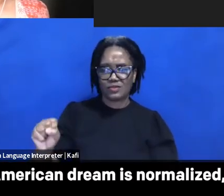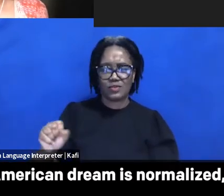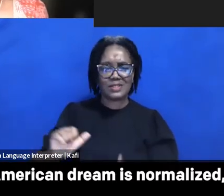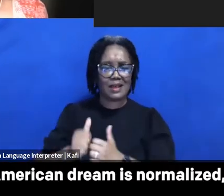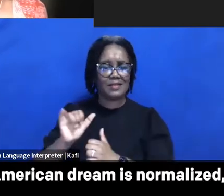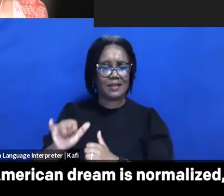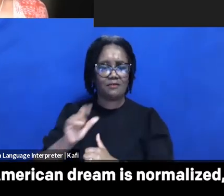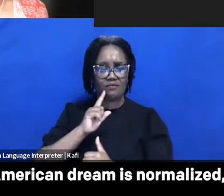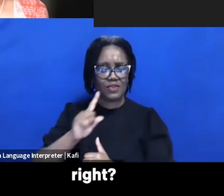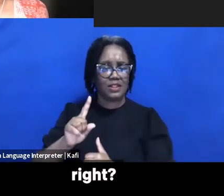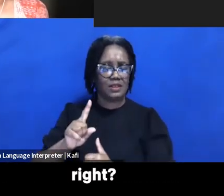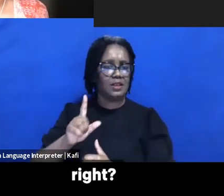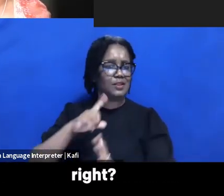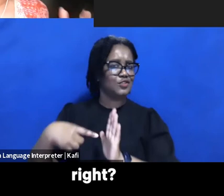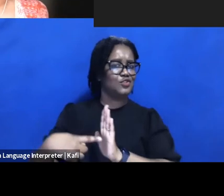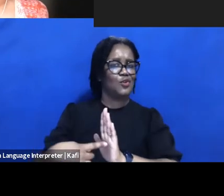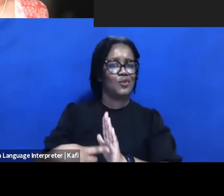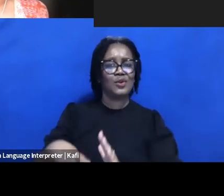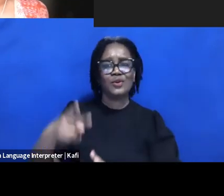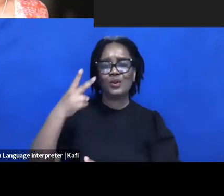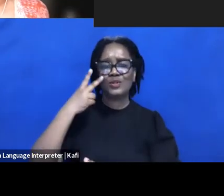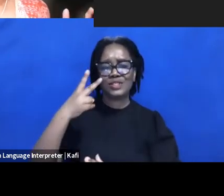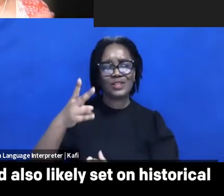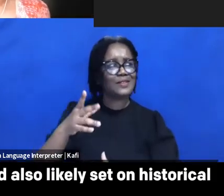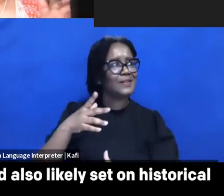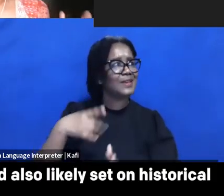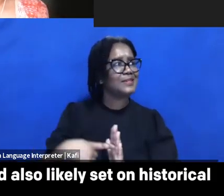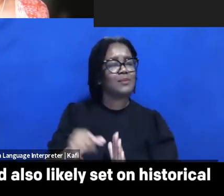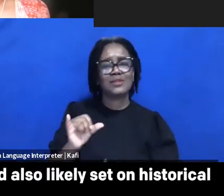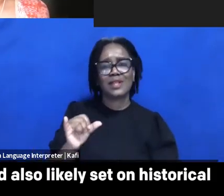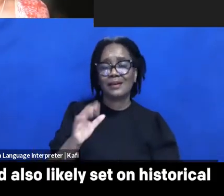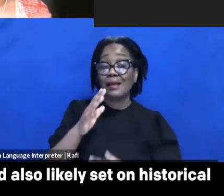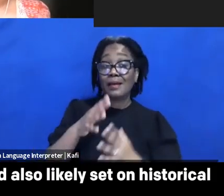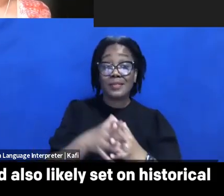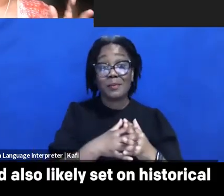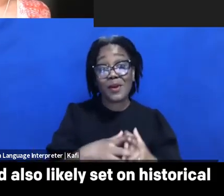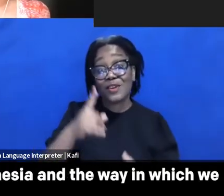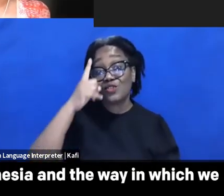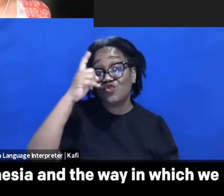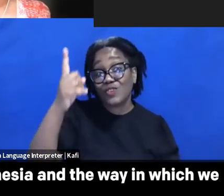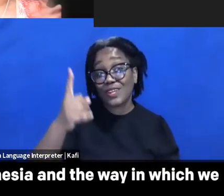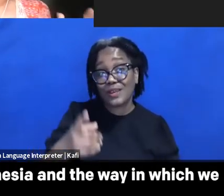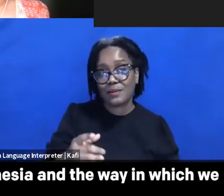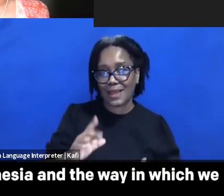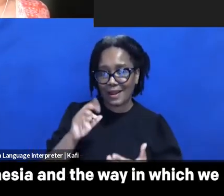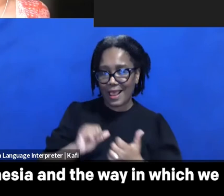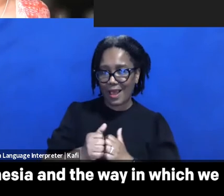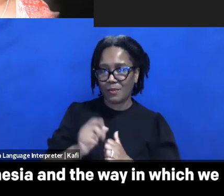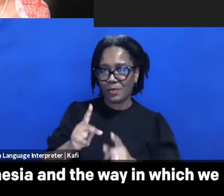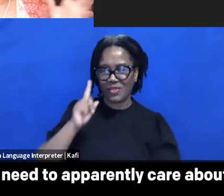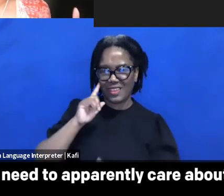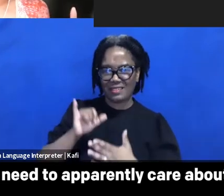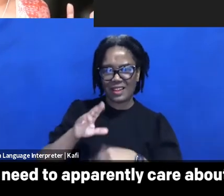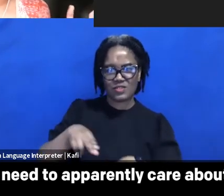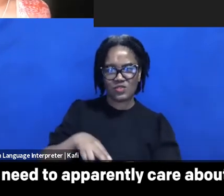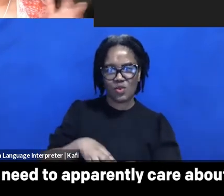the American dream is normalized, right? And also that piece around historical amnesia and the way in which we